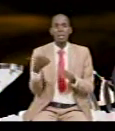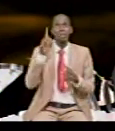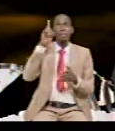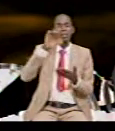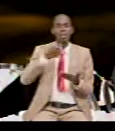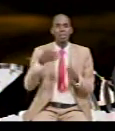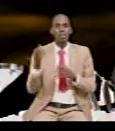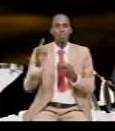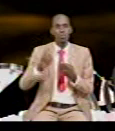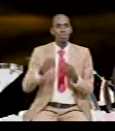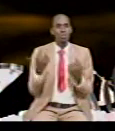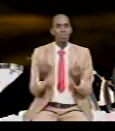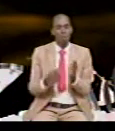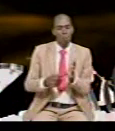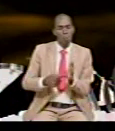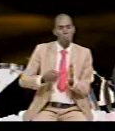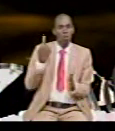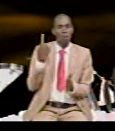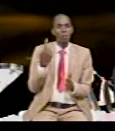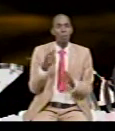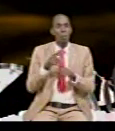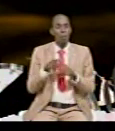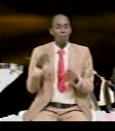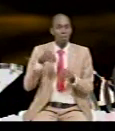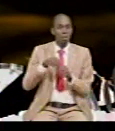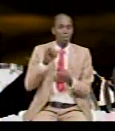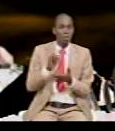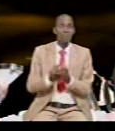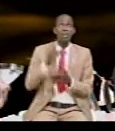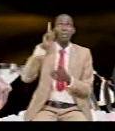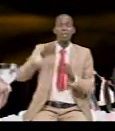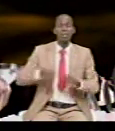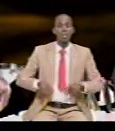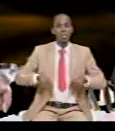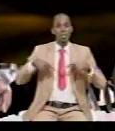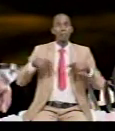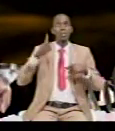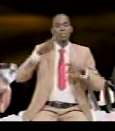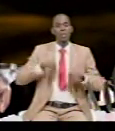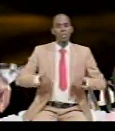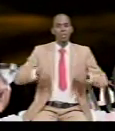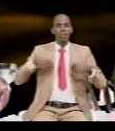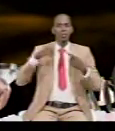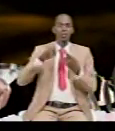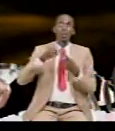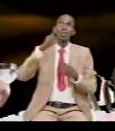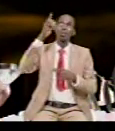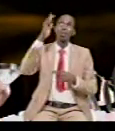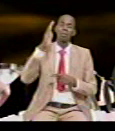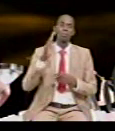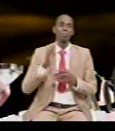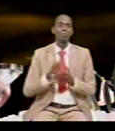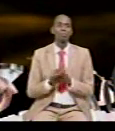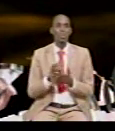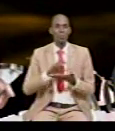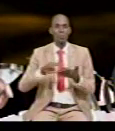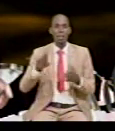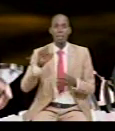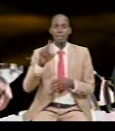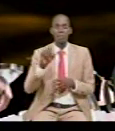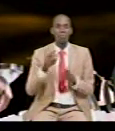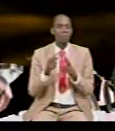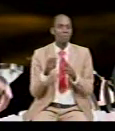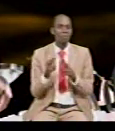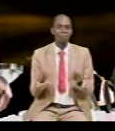sin once, but in that he liveth unto God. Verse 11, very